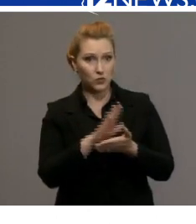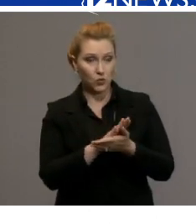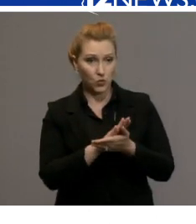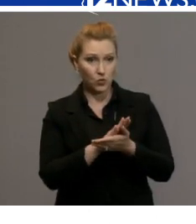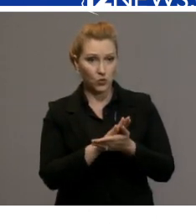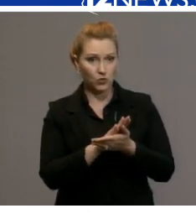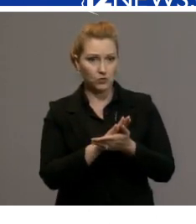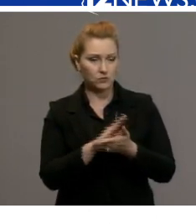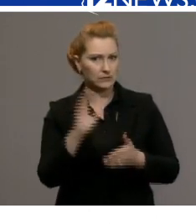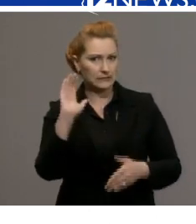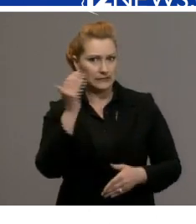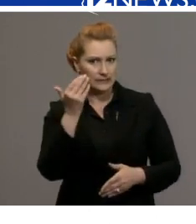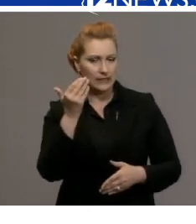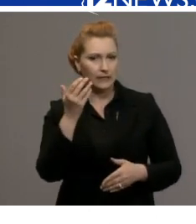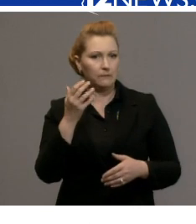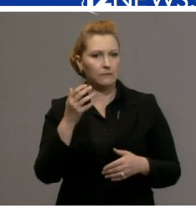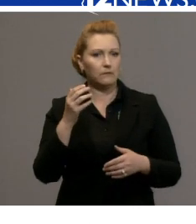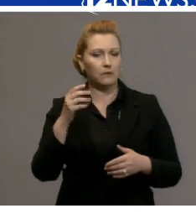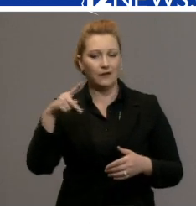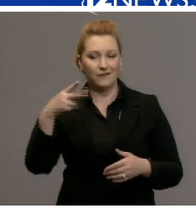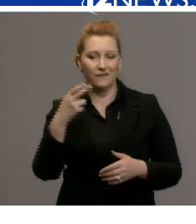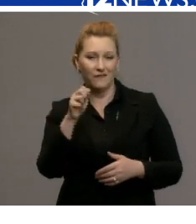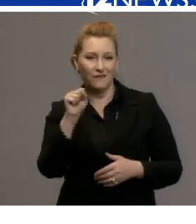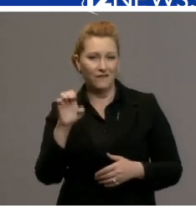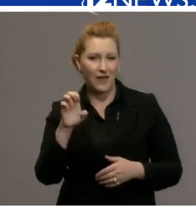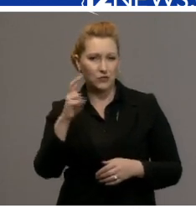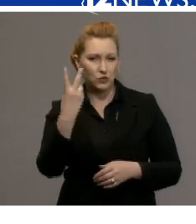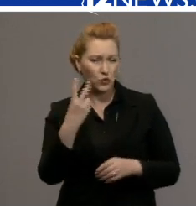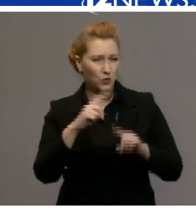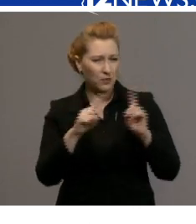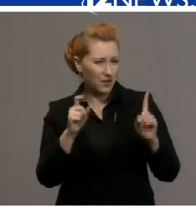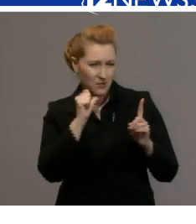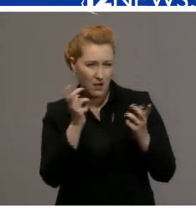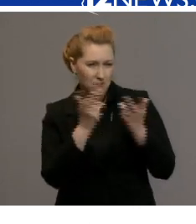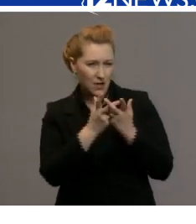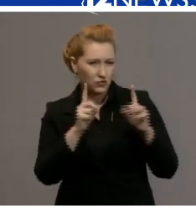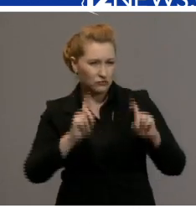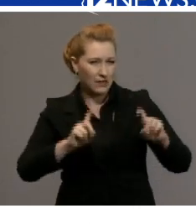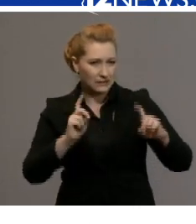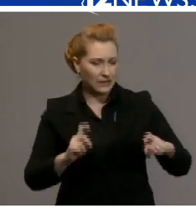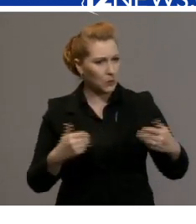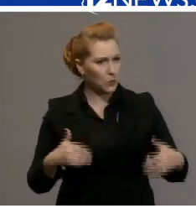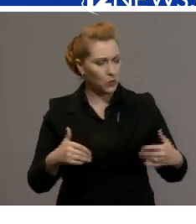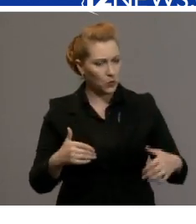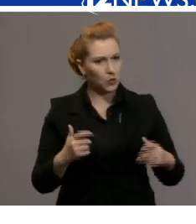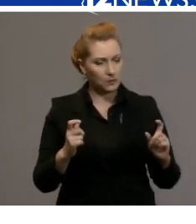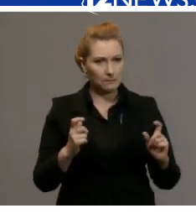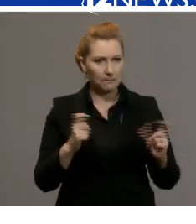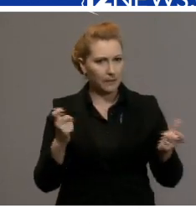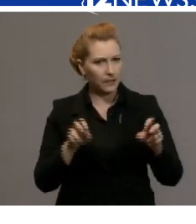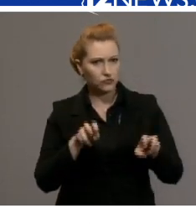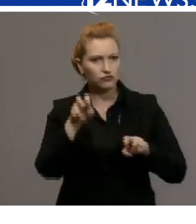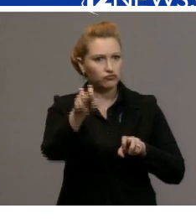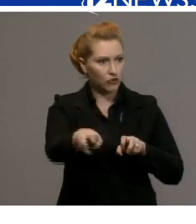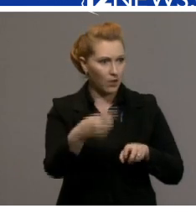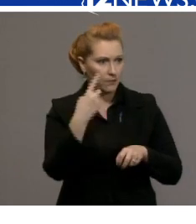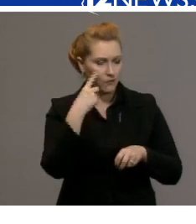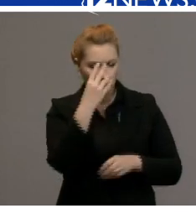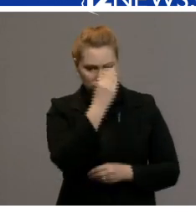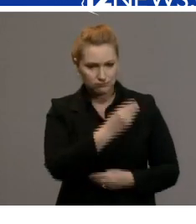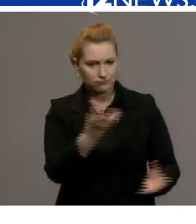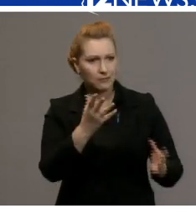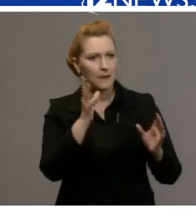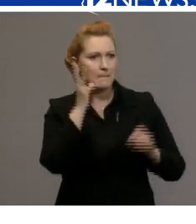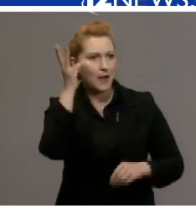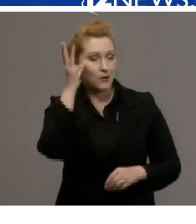you're not there yet with your testing. That's a big leap to tell the parents of 1.1 million school children that it's safe to go back